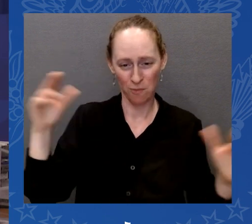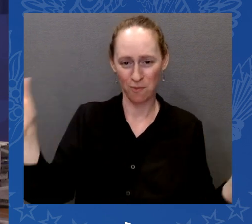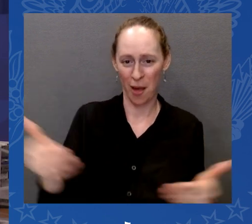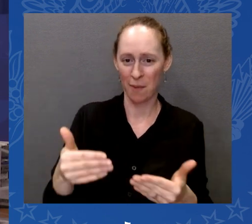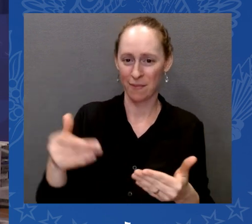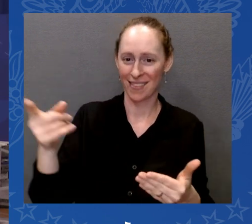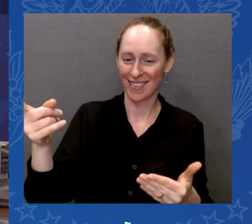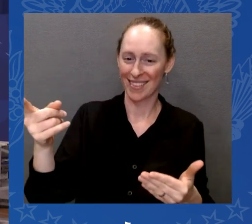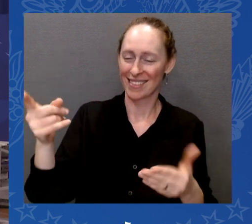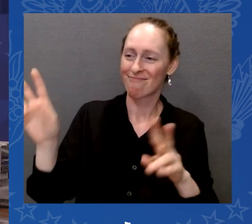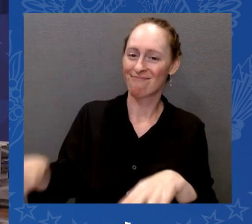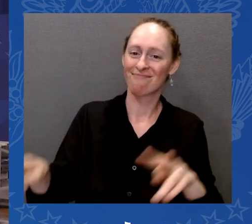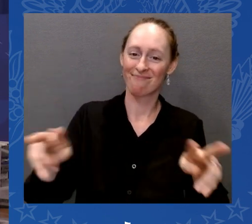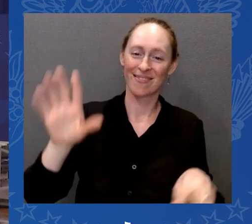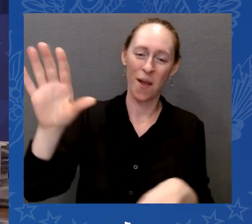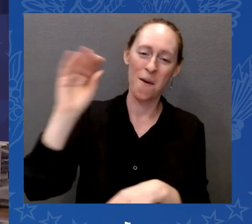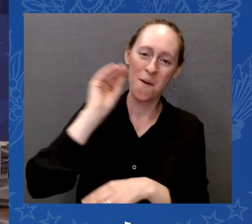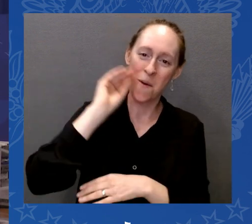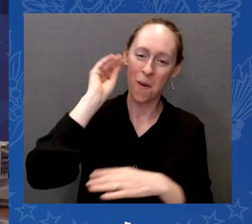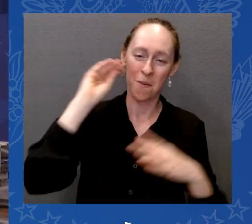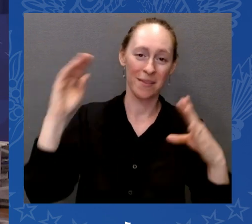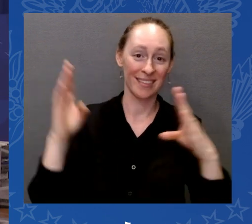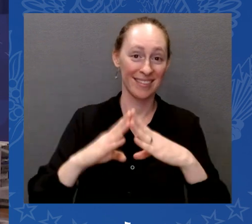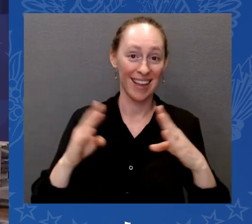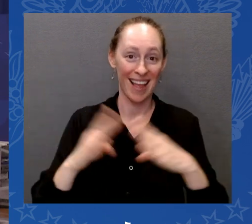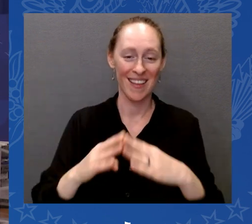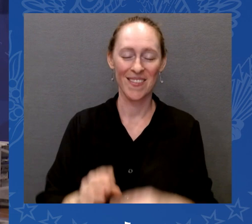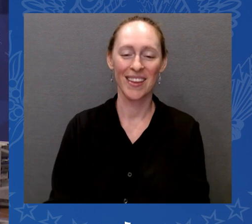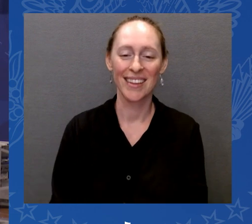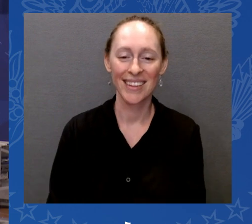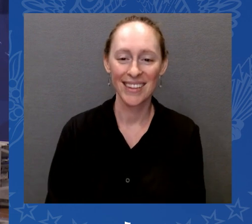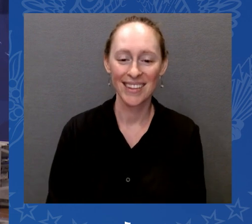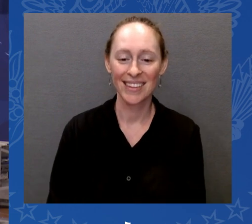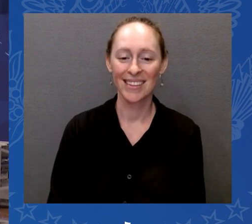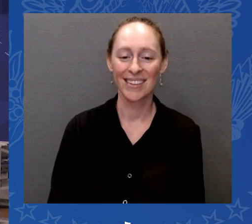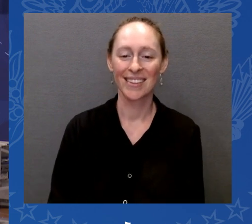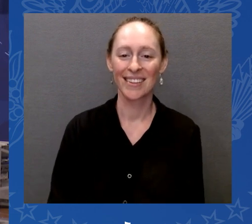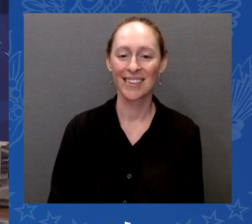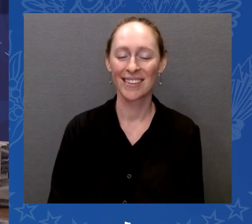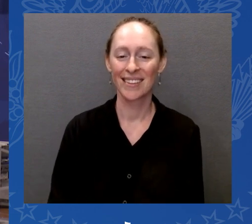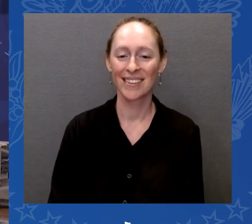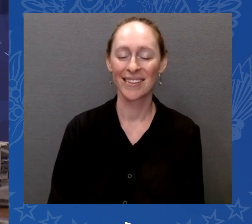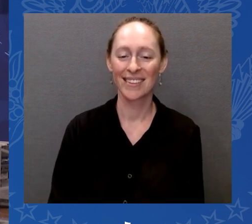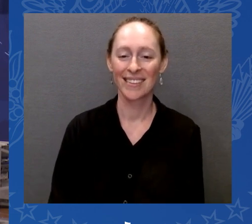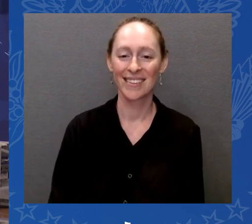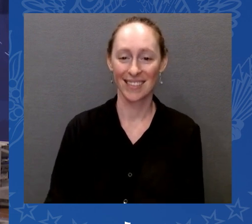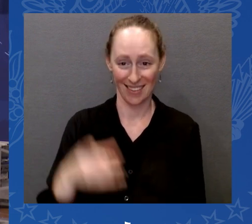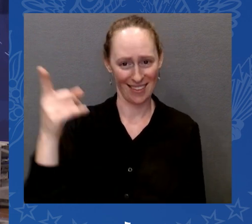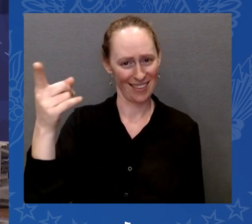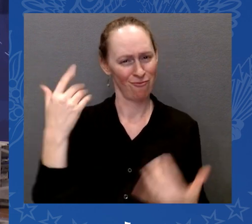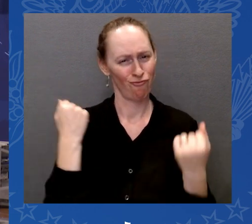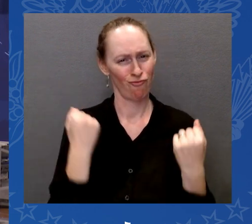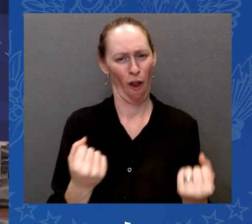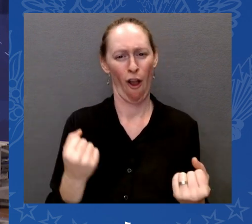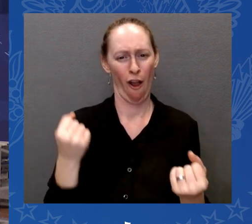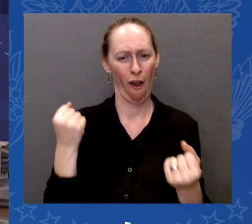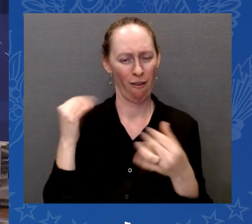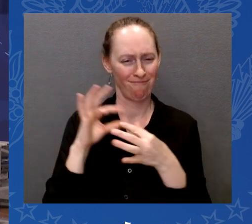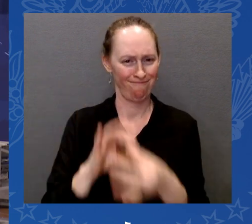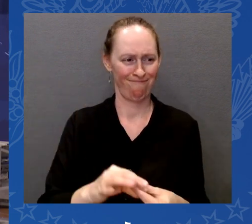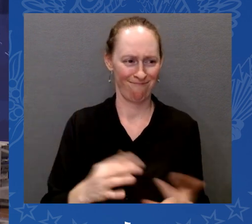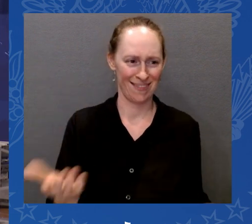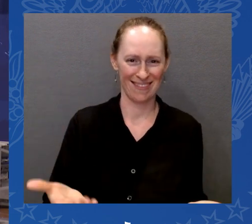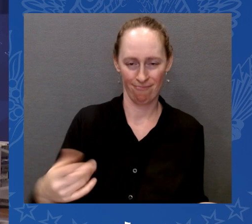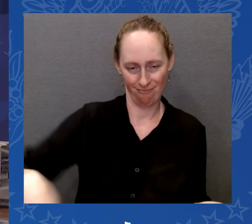Your history in Cuse is no secret, dating back to SU days many years ago. But